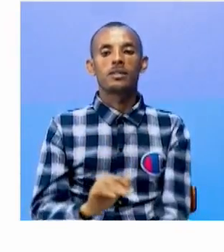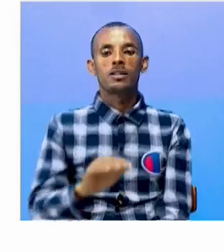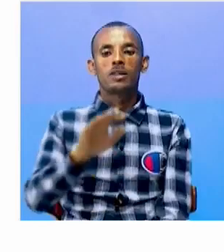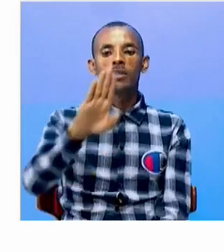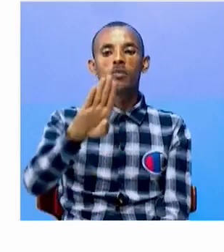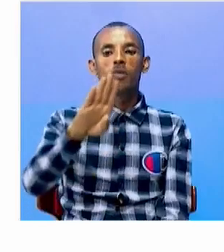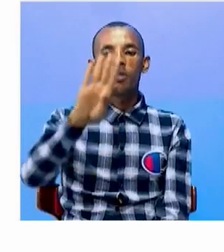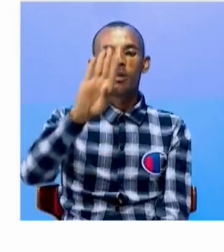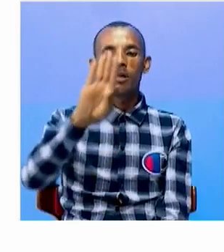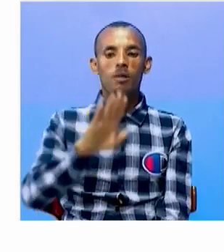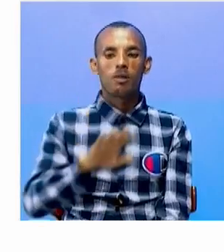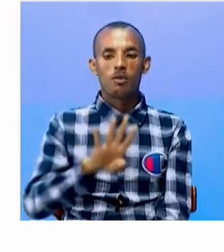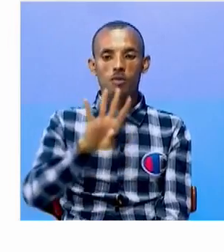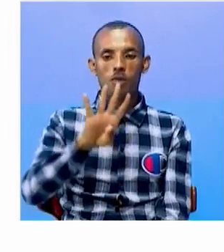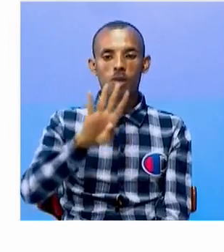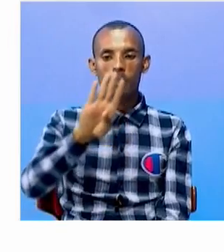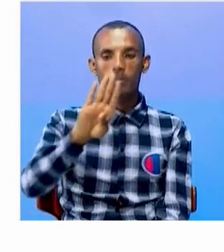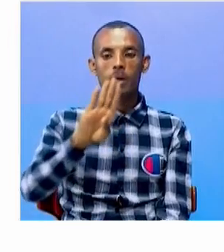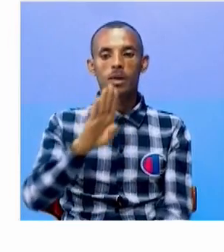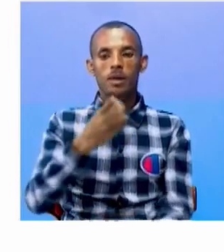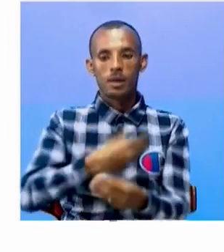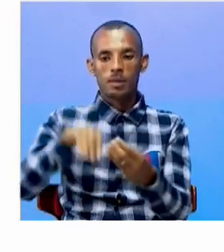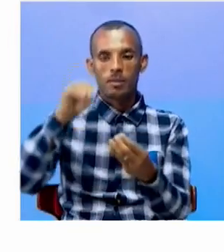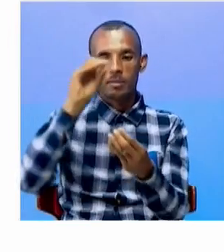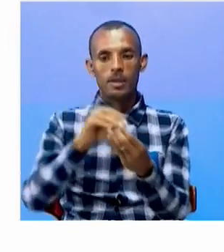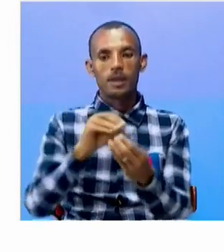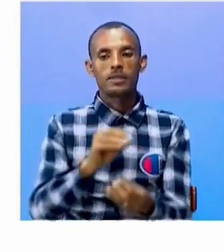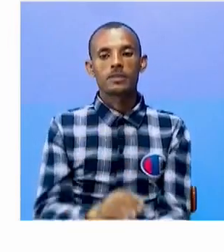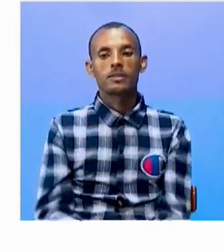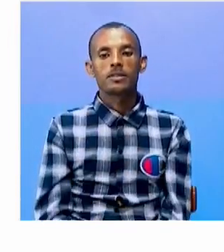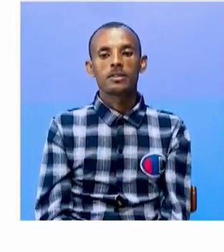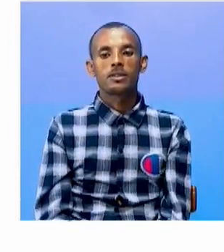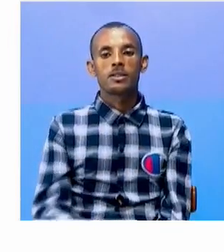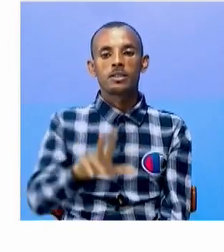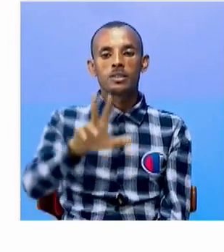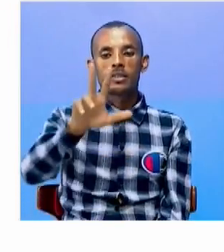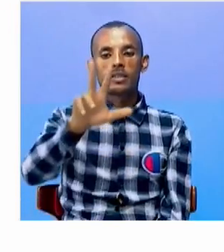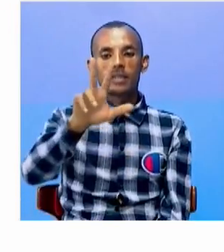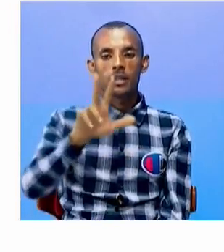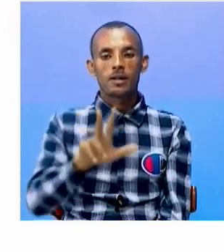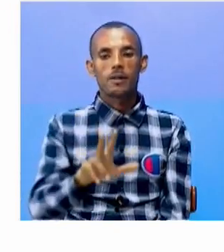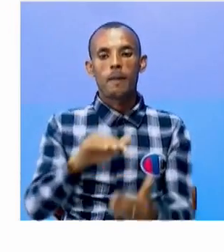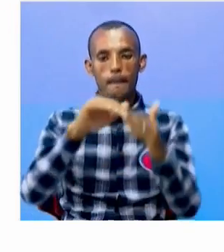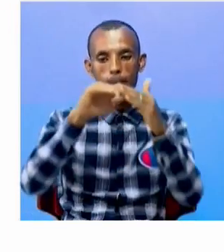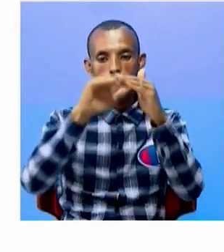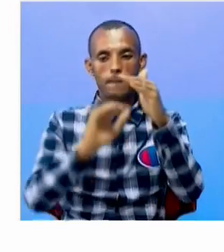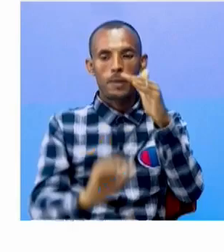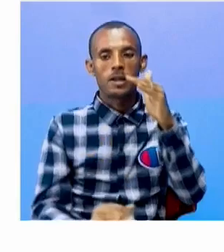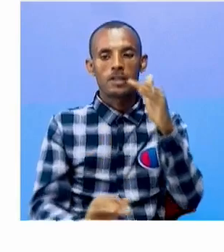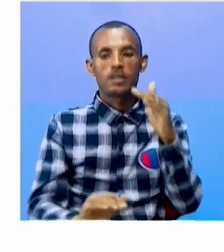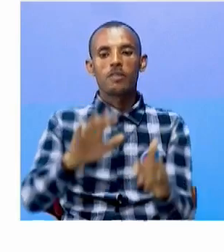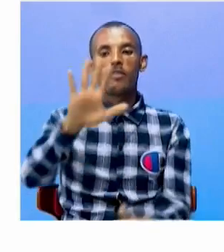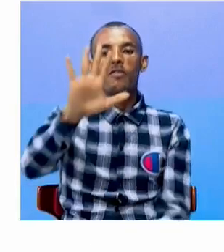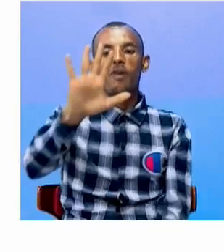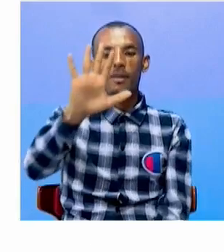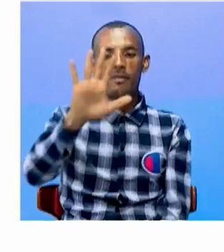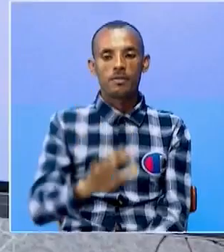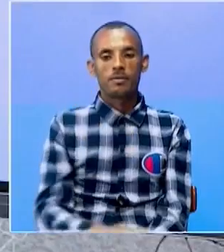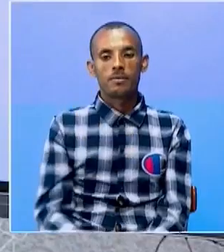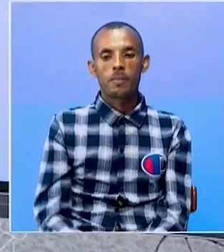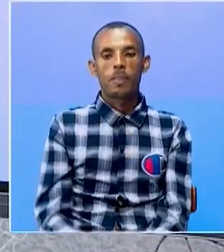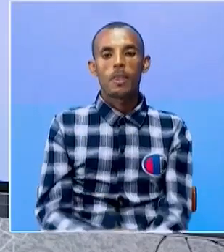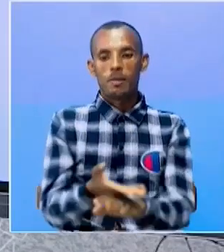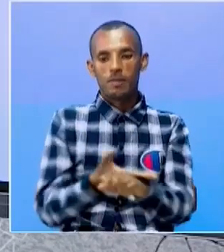4b plus 3 minus 5.